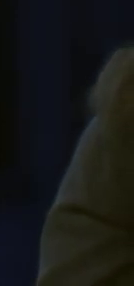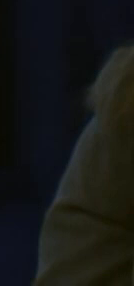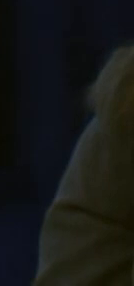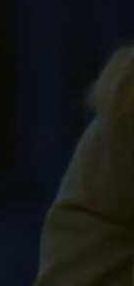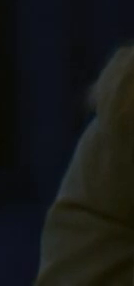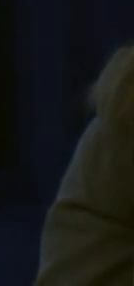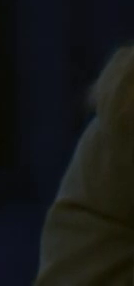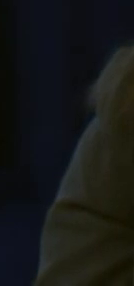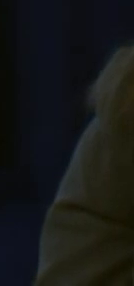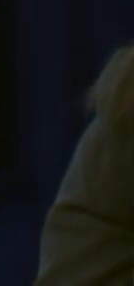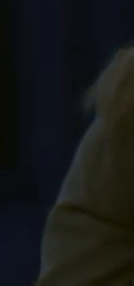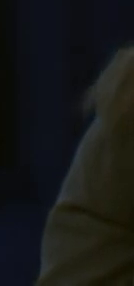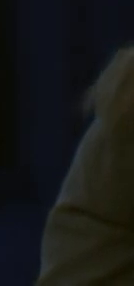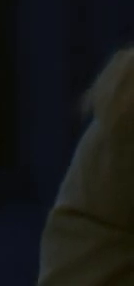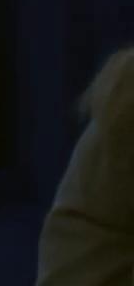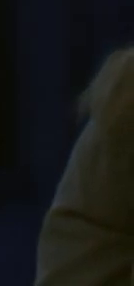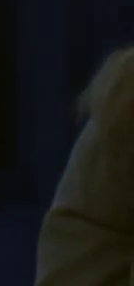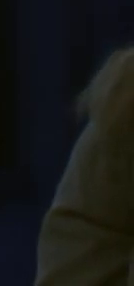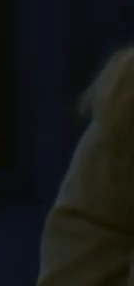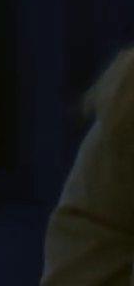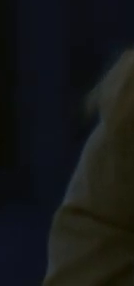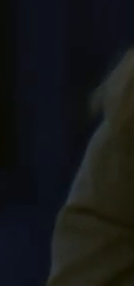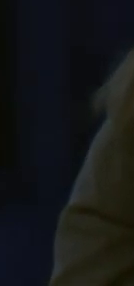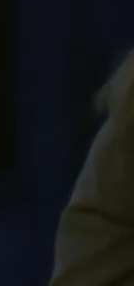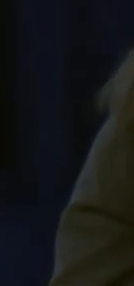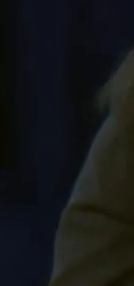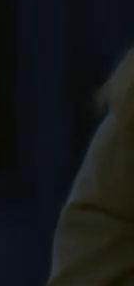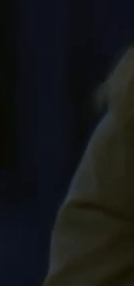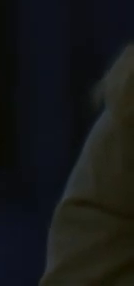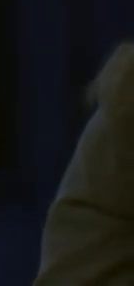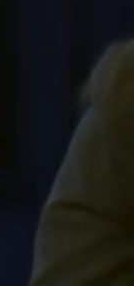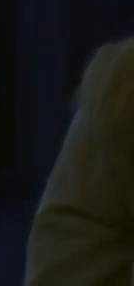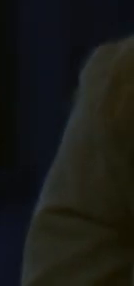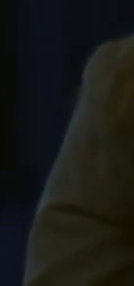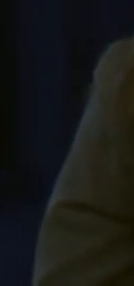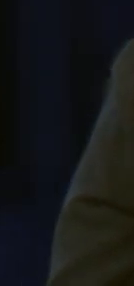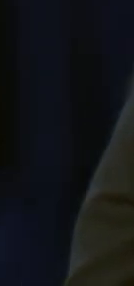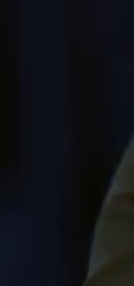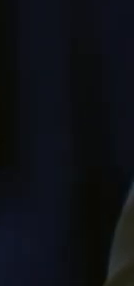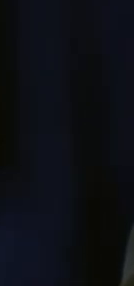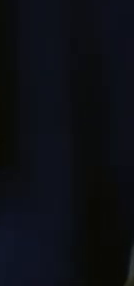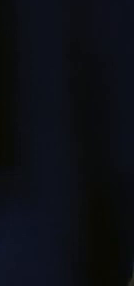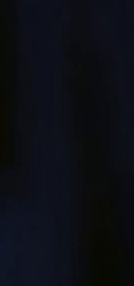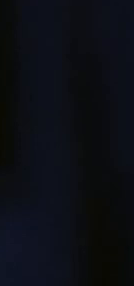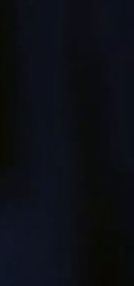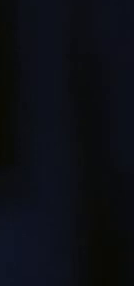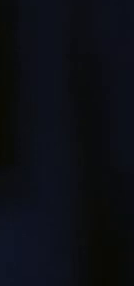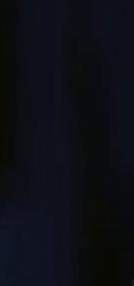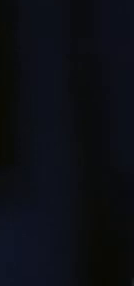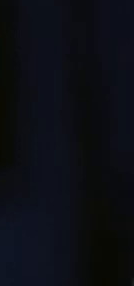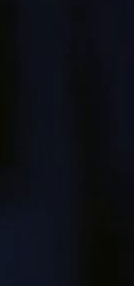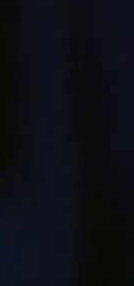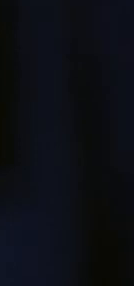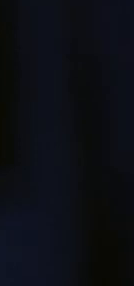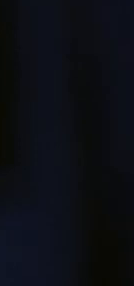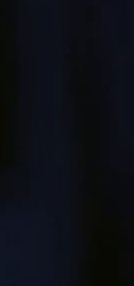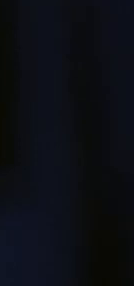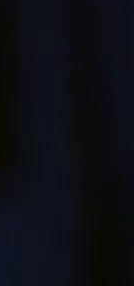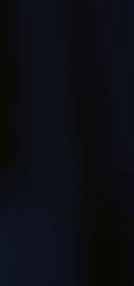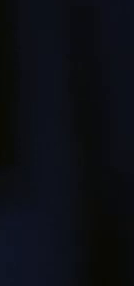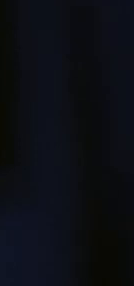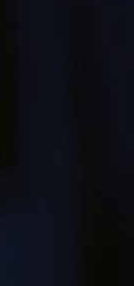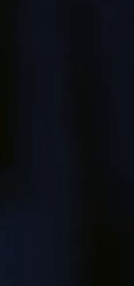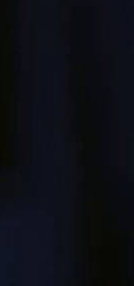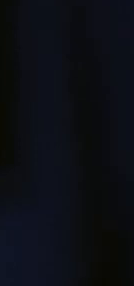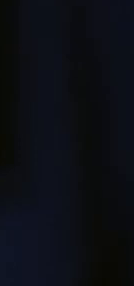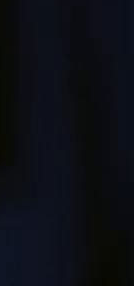recently had COVID, they certainly know somebody who has had COVID. You see this enormous increase. This is national data, that the cases are shooting up